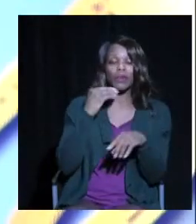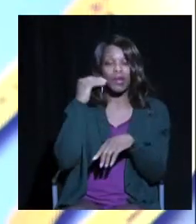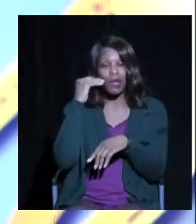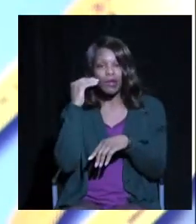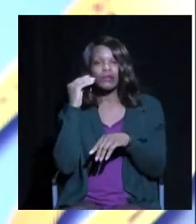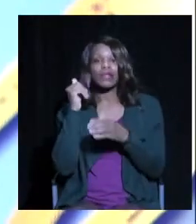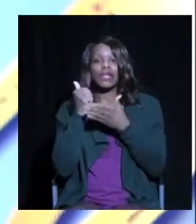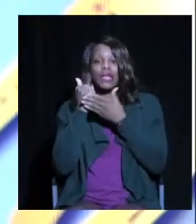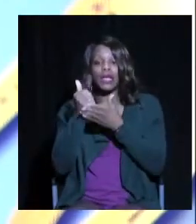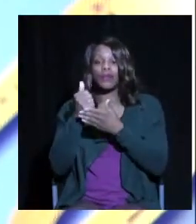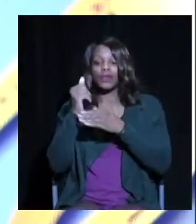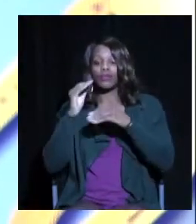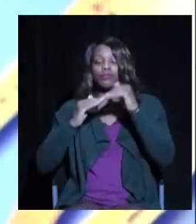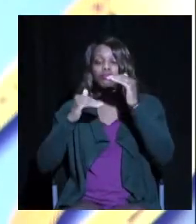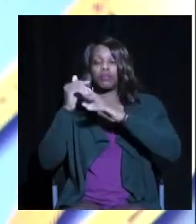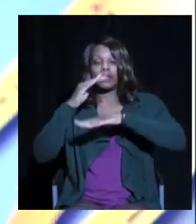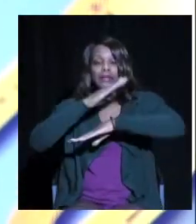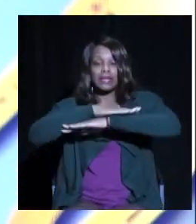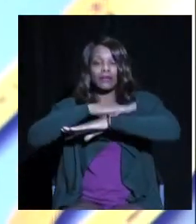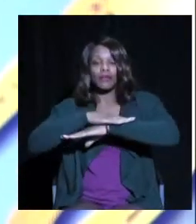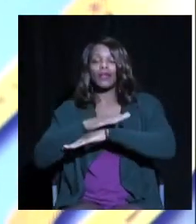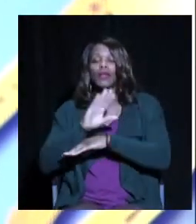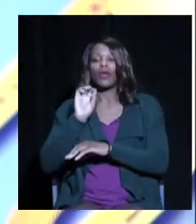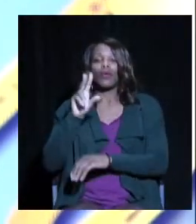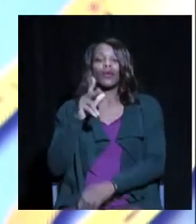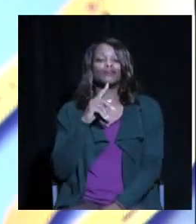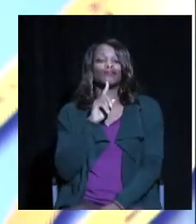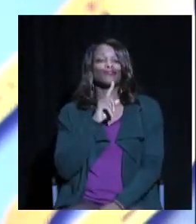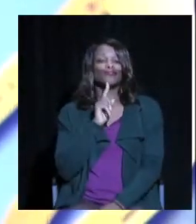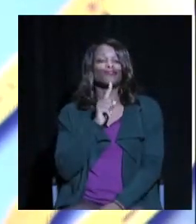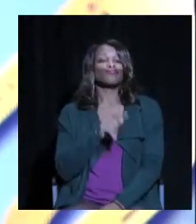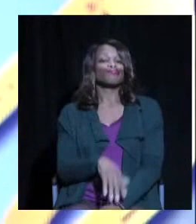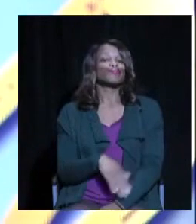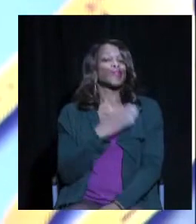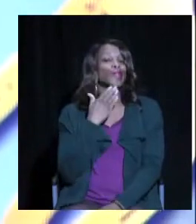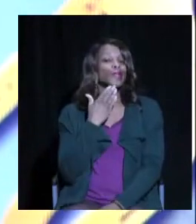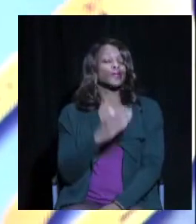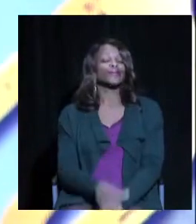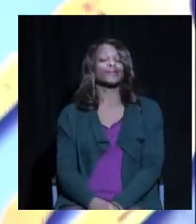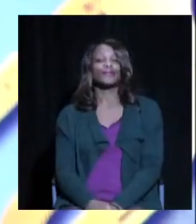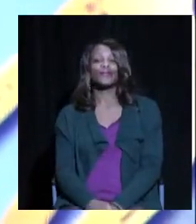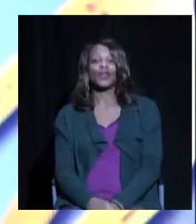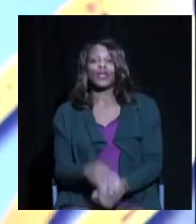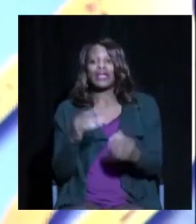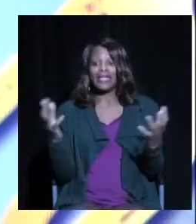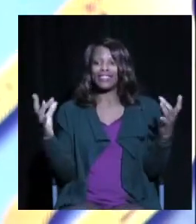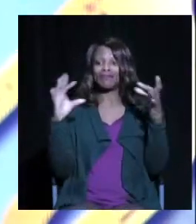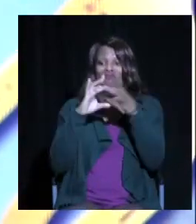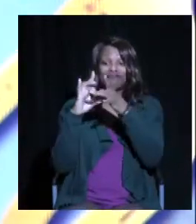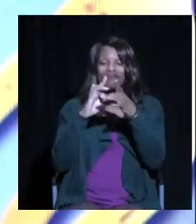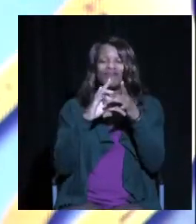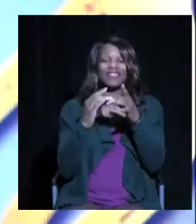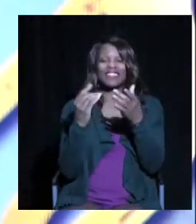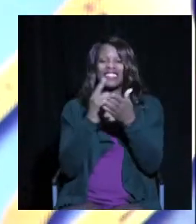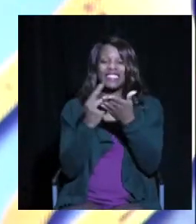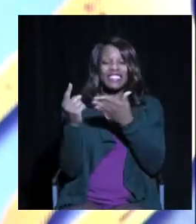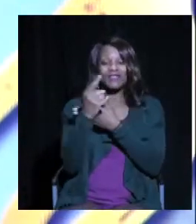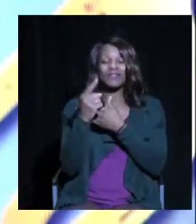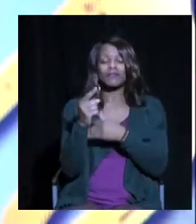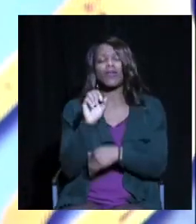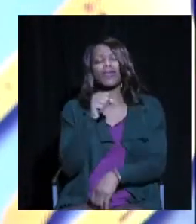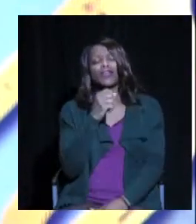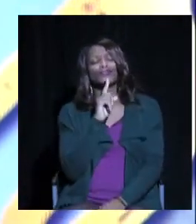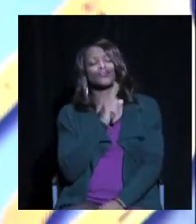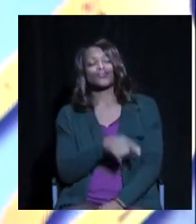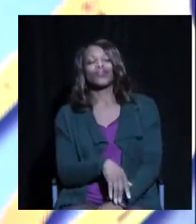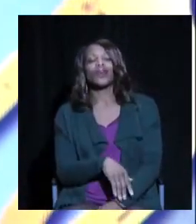help you put that table together, you're like, okay, sure, thanks for that. Or when somebody says, oh, let's get together next week, you're like, okay, yeah, sure. And